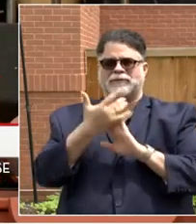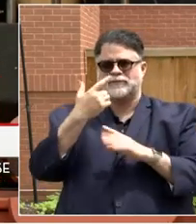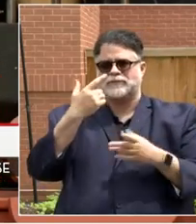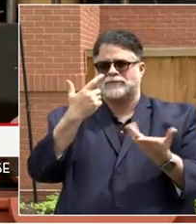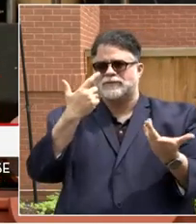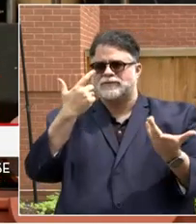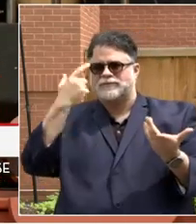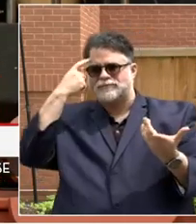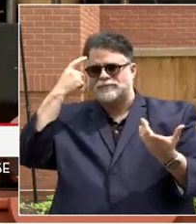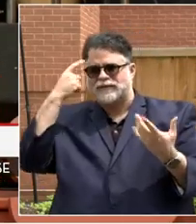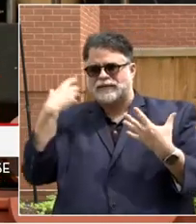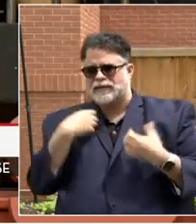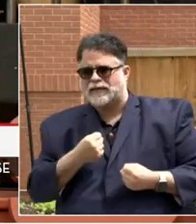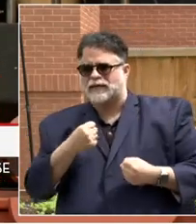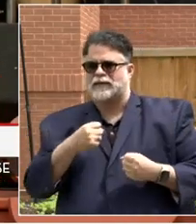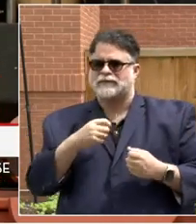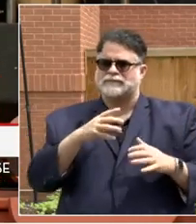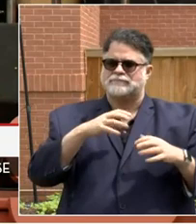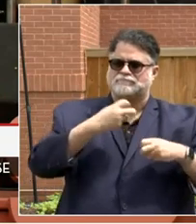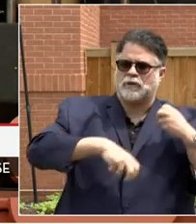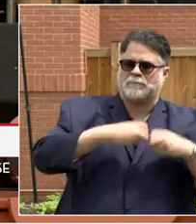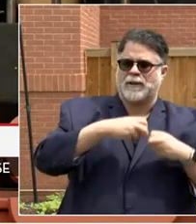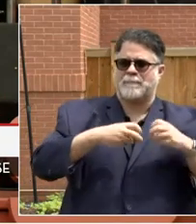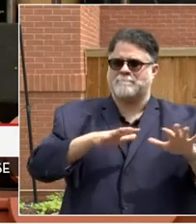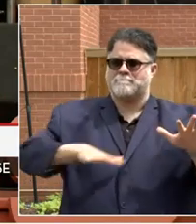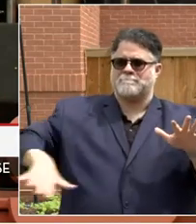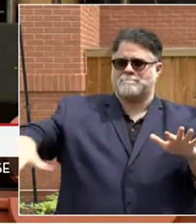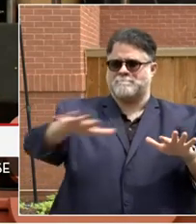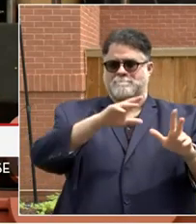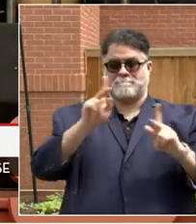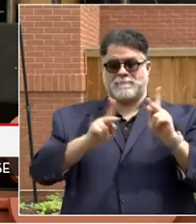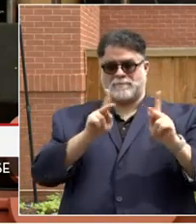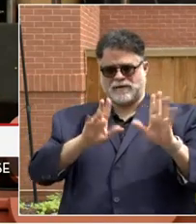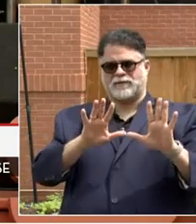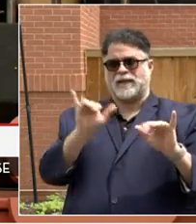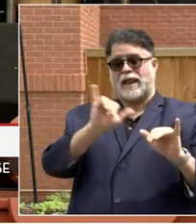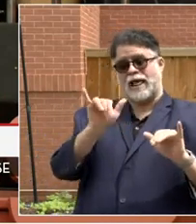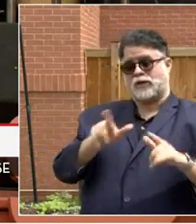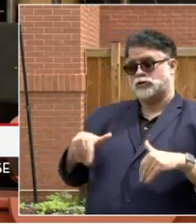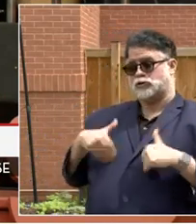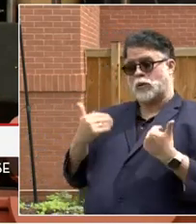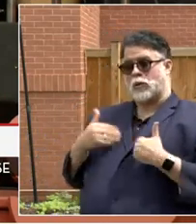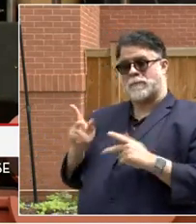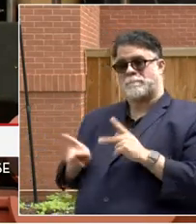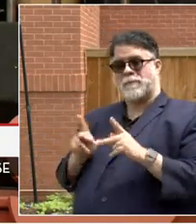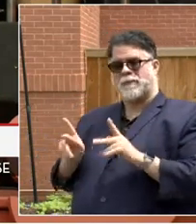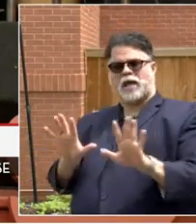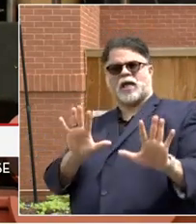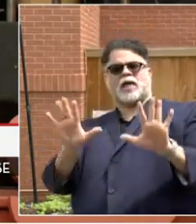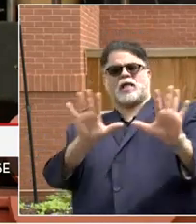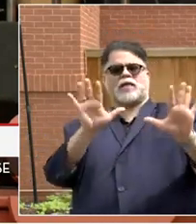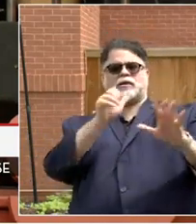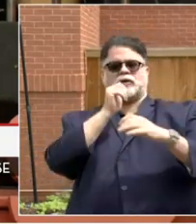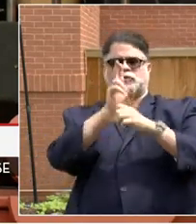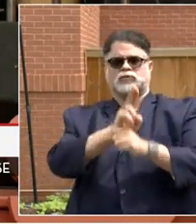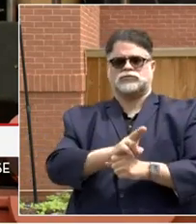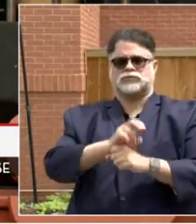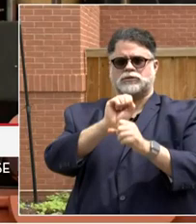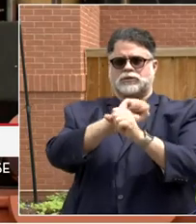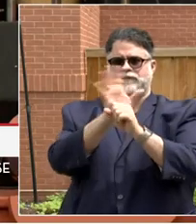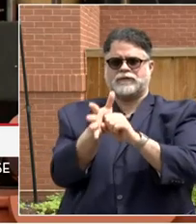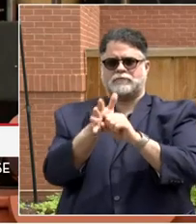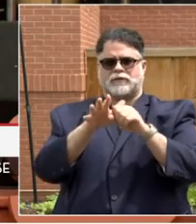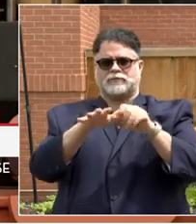young people, and when I say young people, that goes up a lot of years, not just our young people under